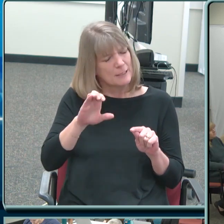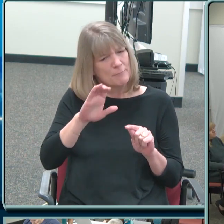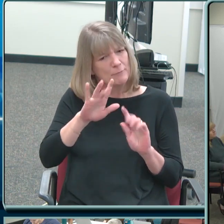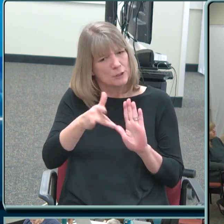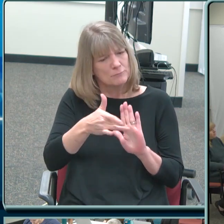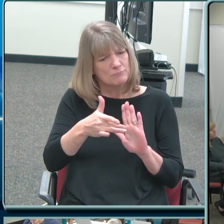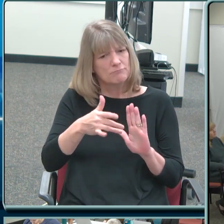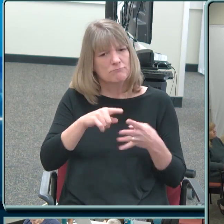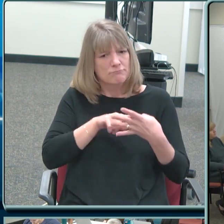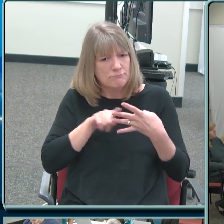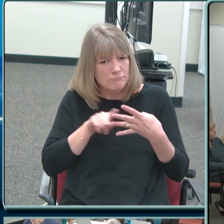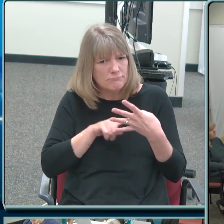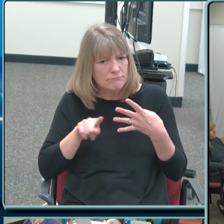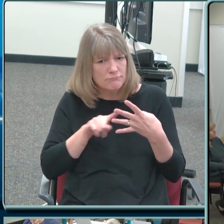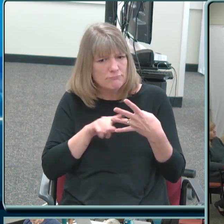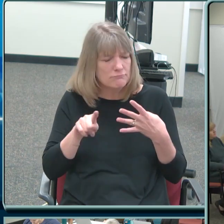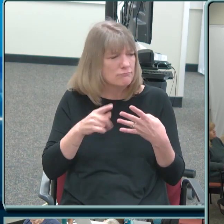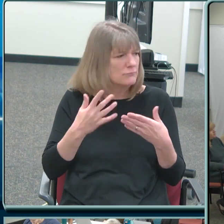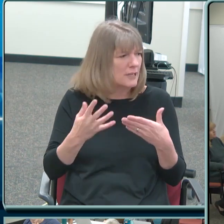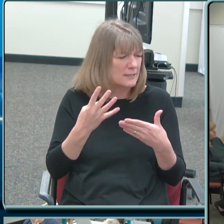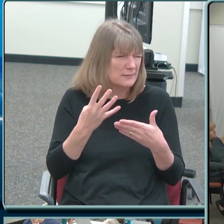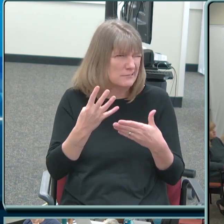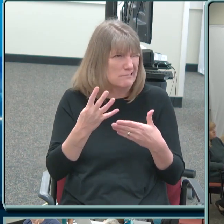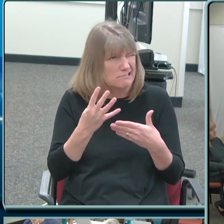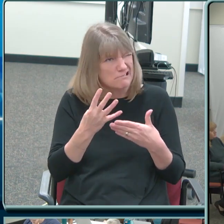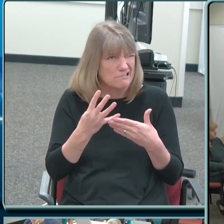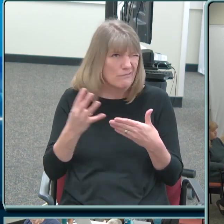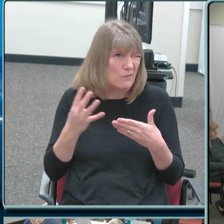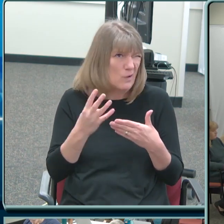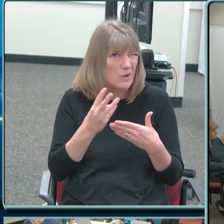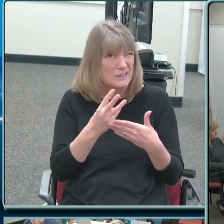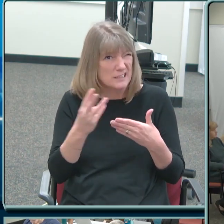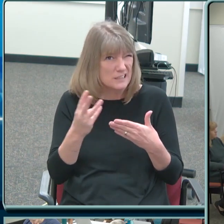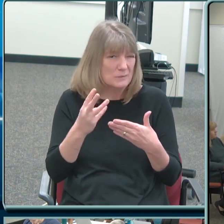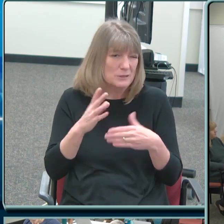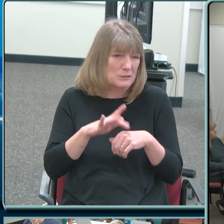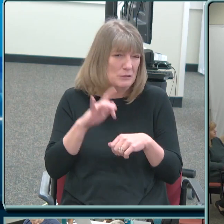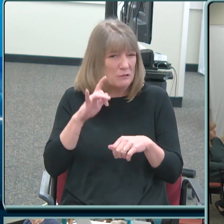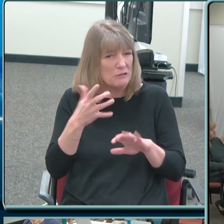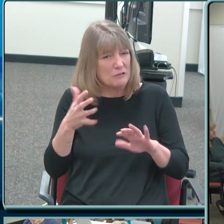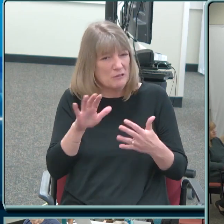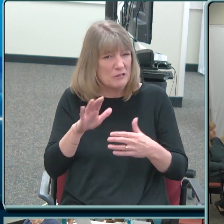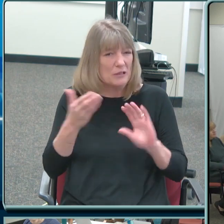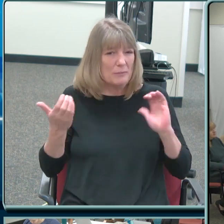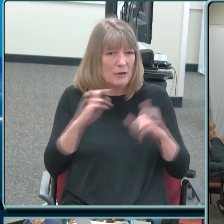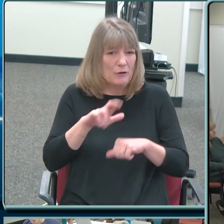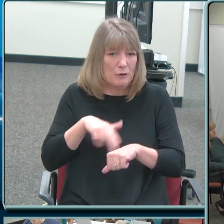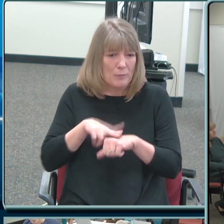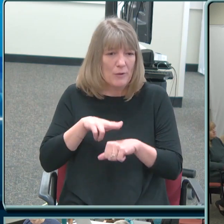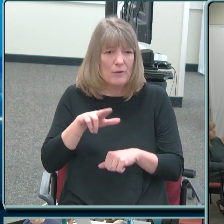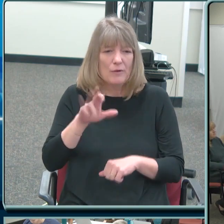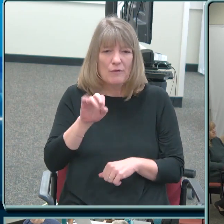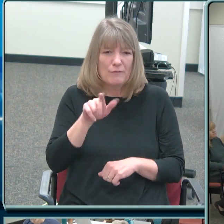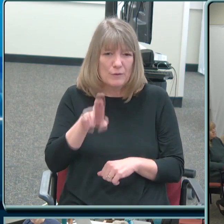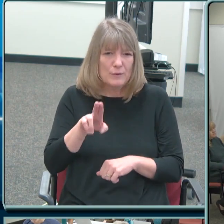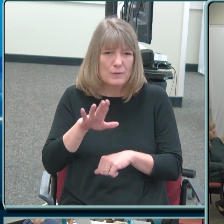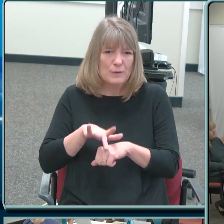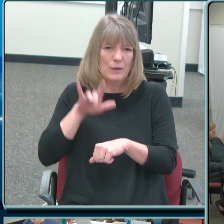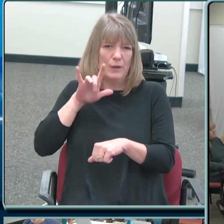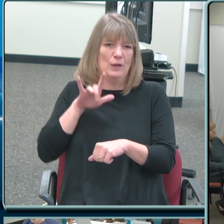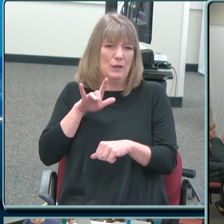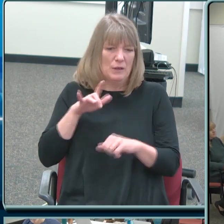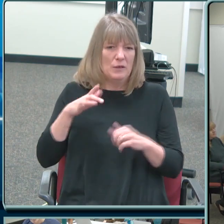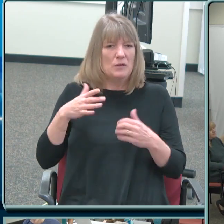is probably 4 to 6 weeks early than normal, right? So we had an early flu season. We had a moderate flu season,